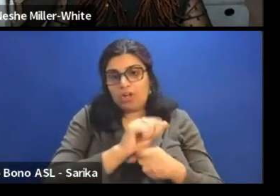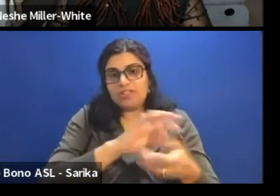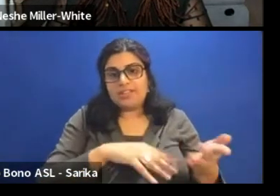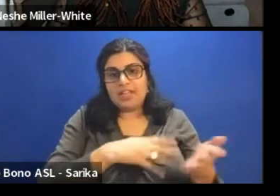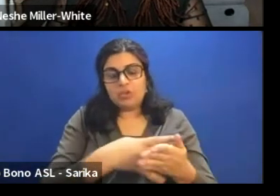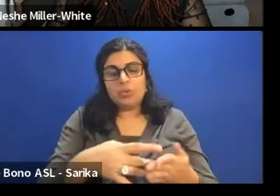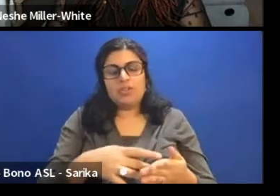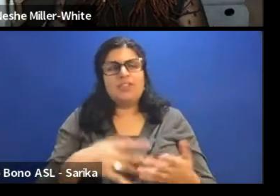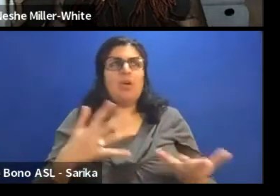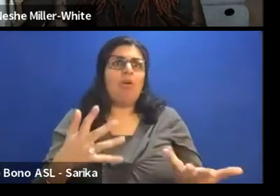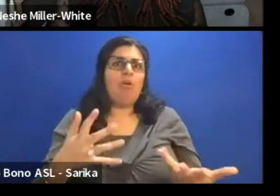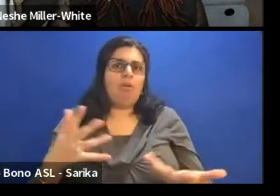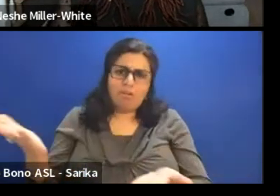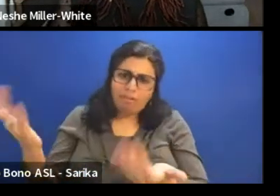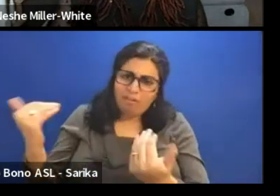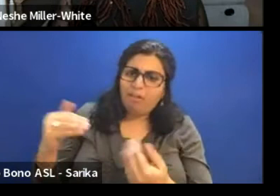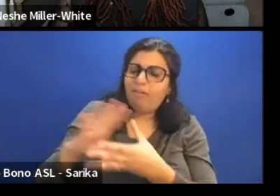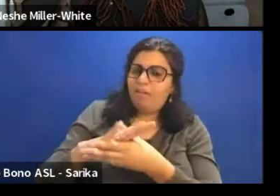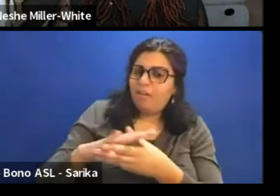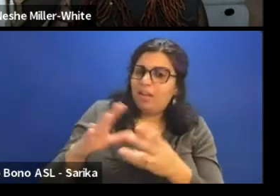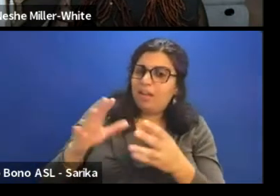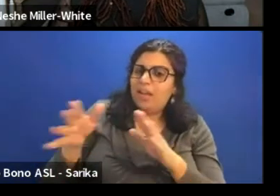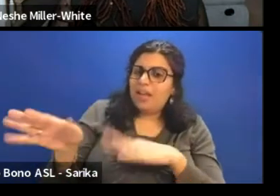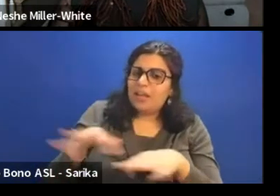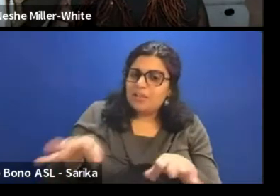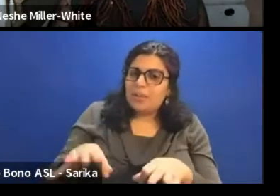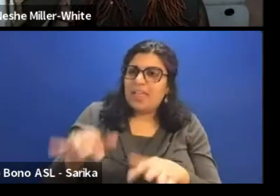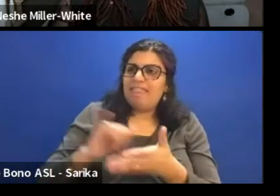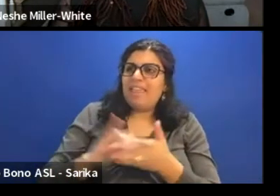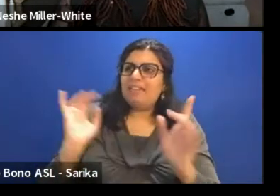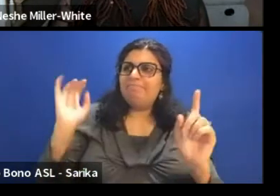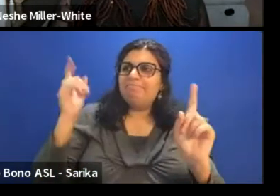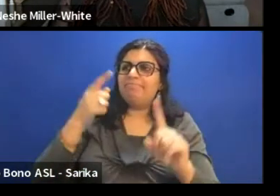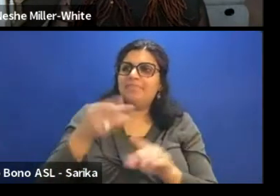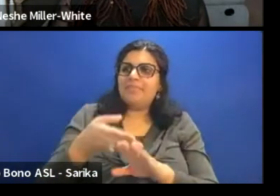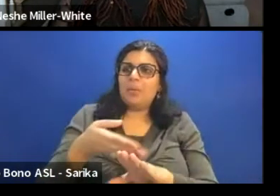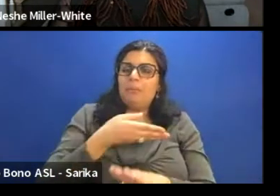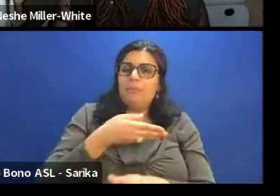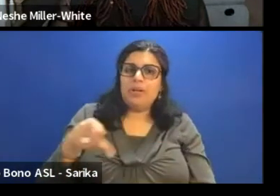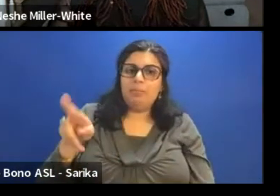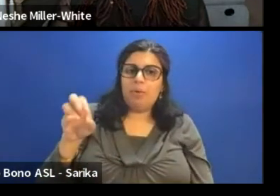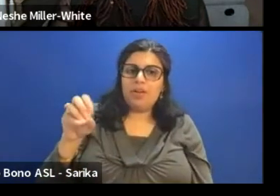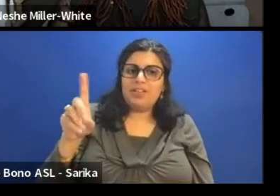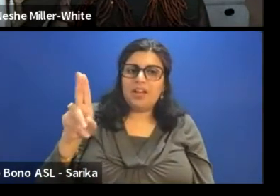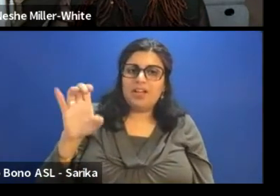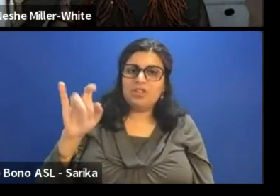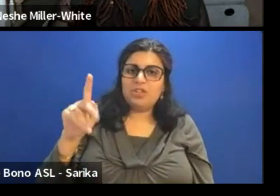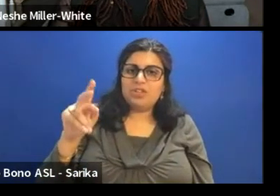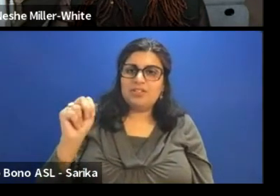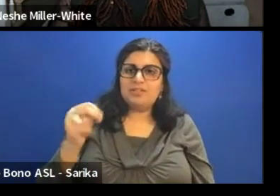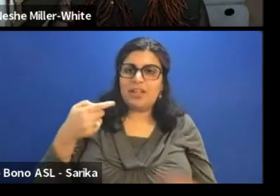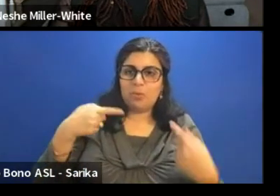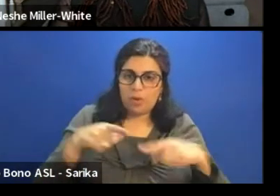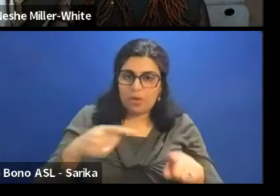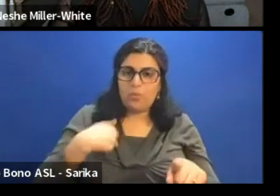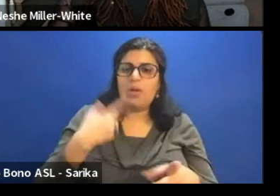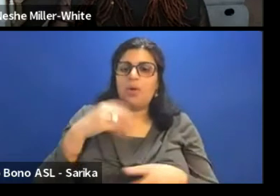process was like for you and you know, the pre-production as well as while we were in production.